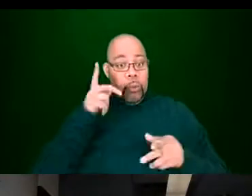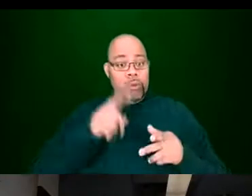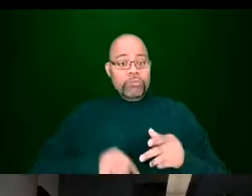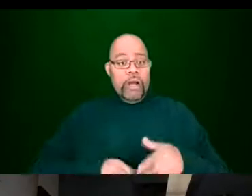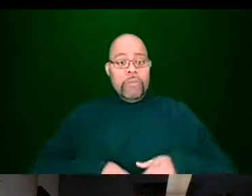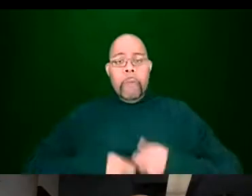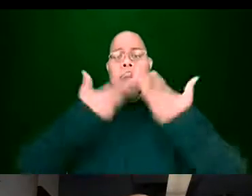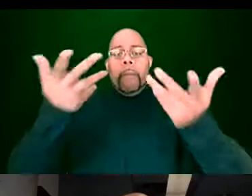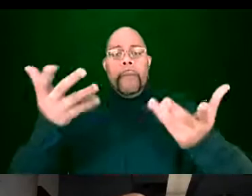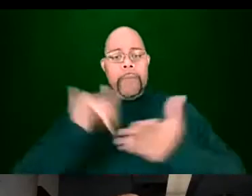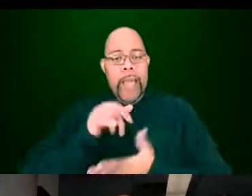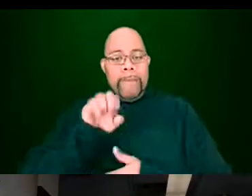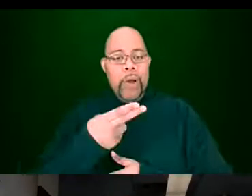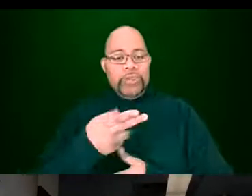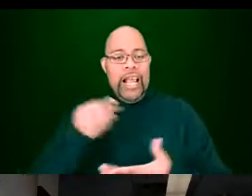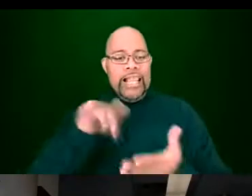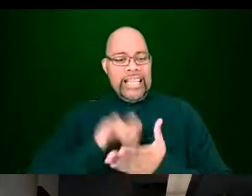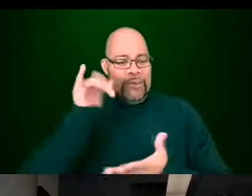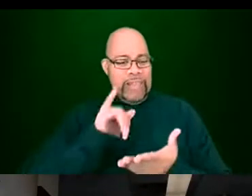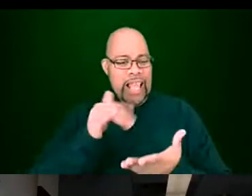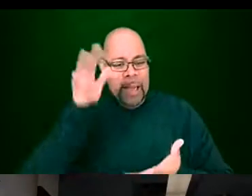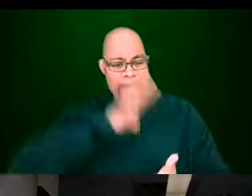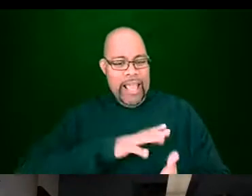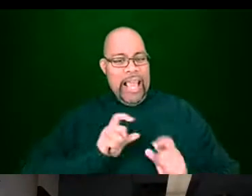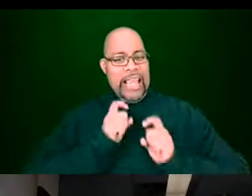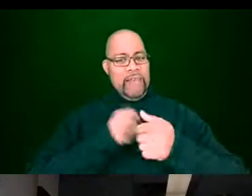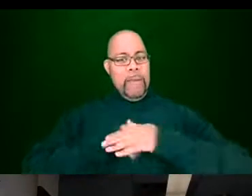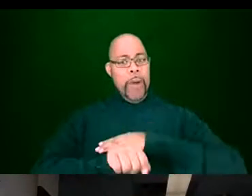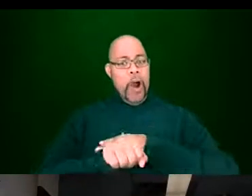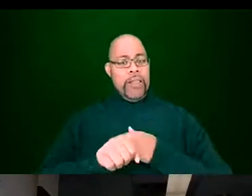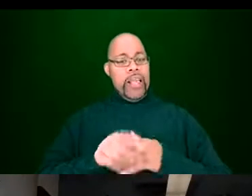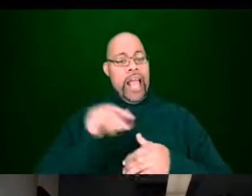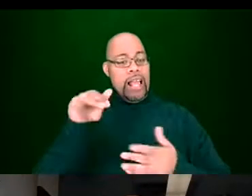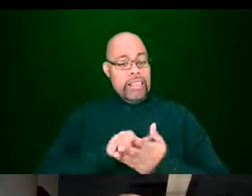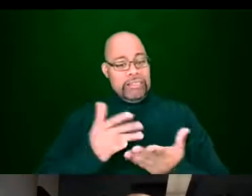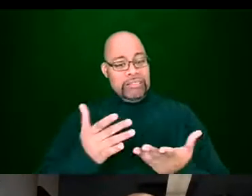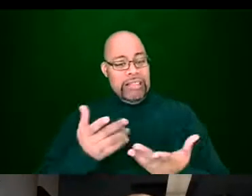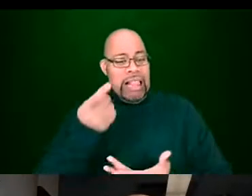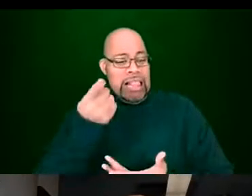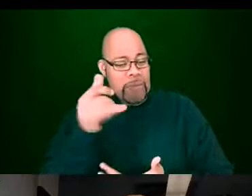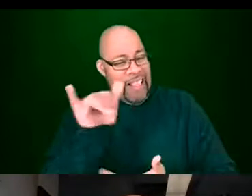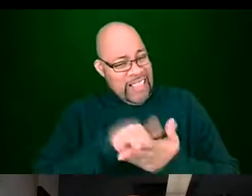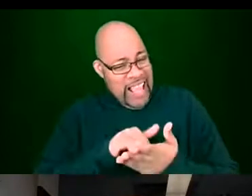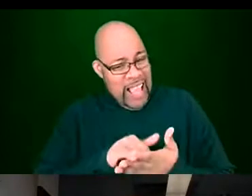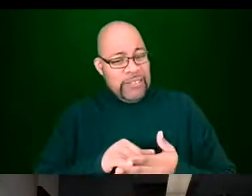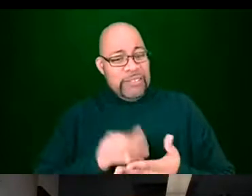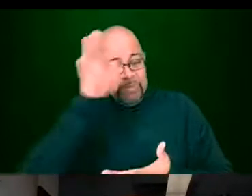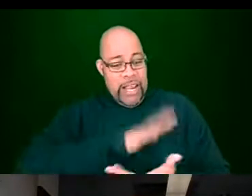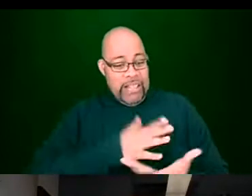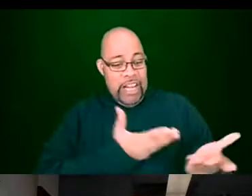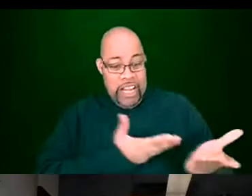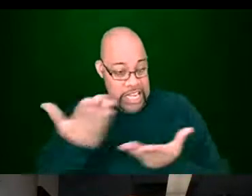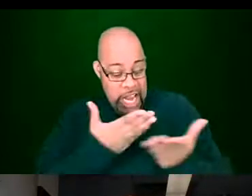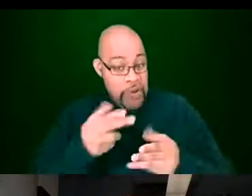on out of that pouch, and it kind of seems like the male is giving birth. And it's a little bit like that. I mean, the male is carrying